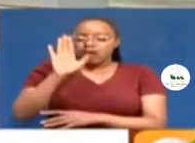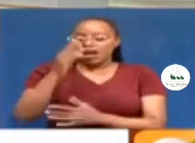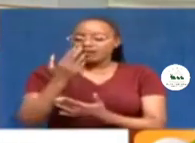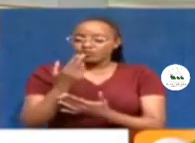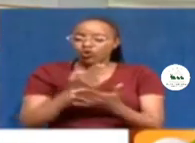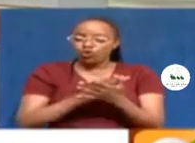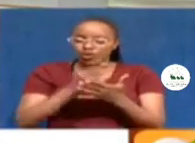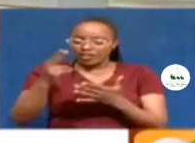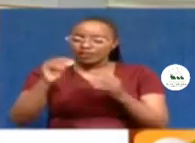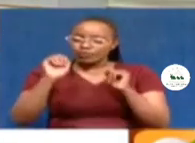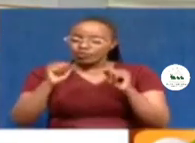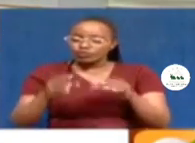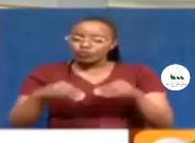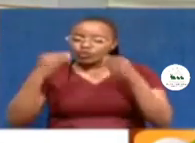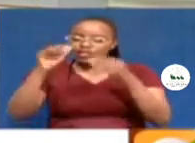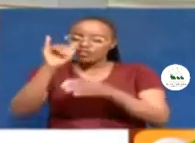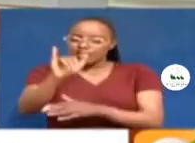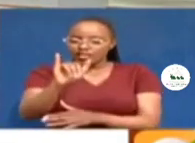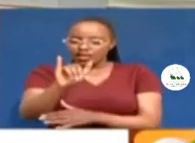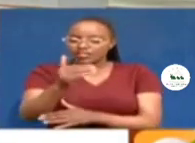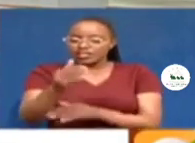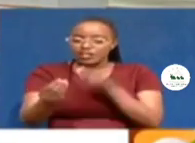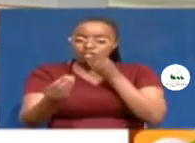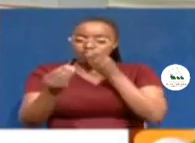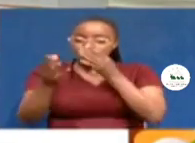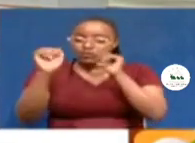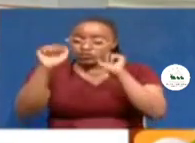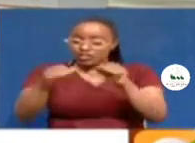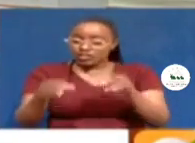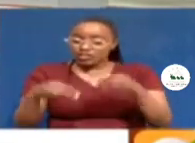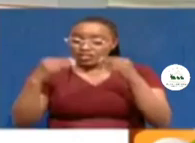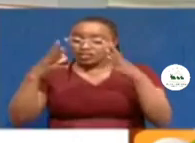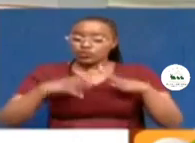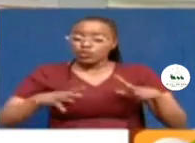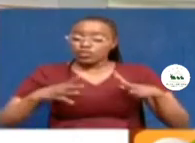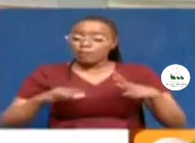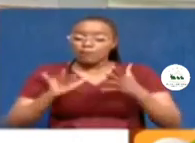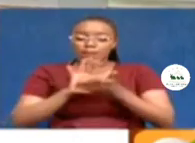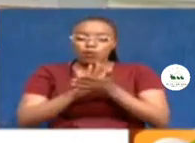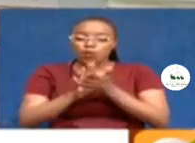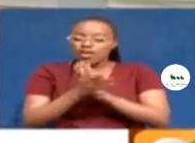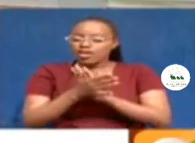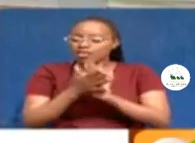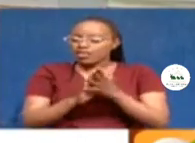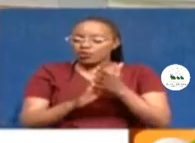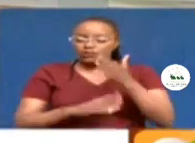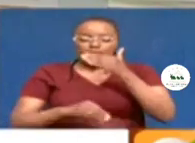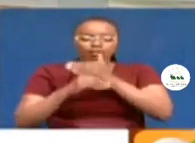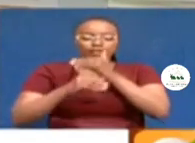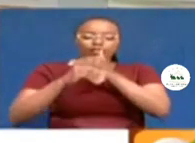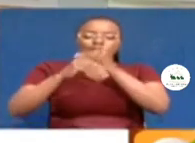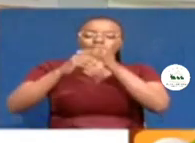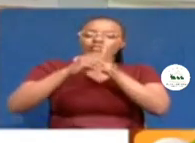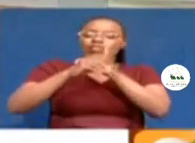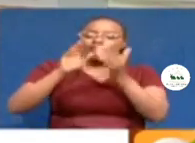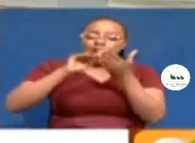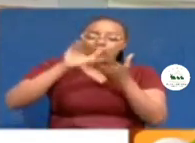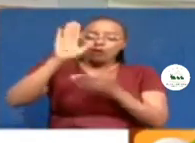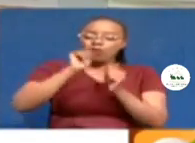we give that information to the people without clouding it